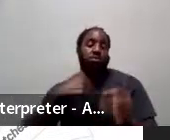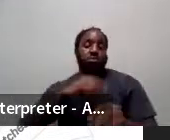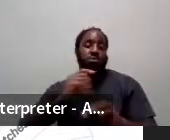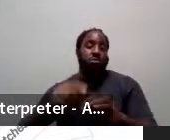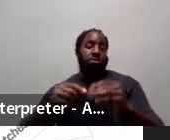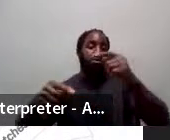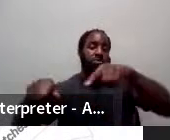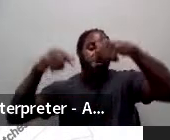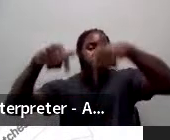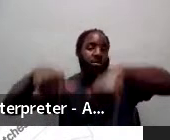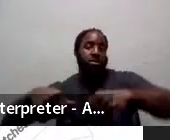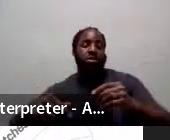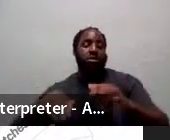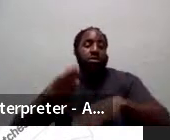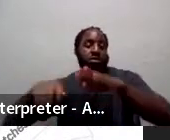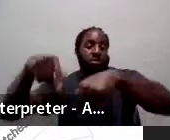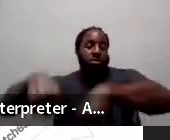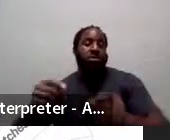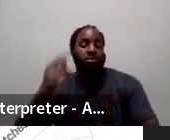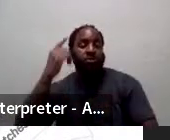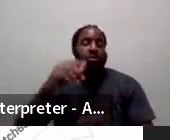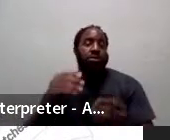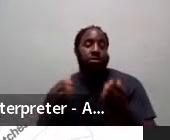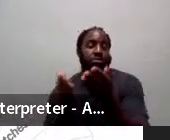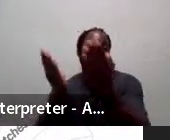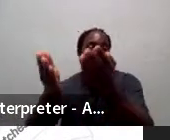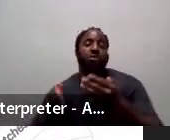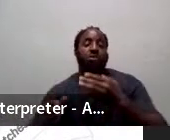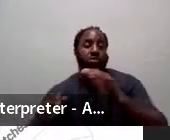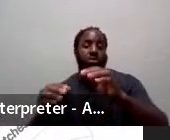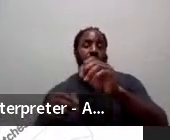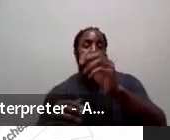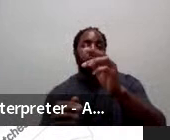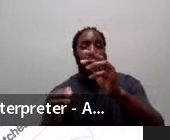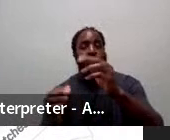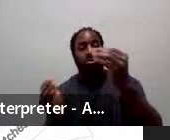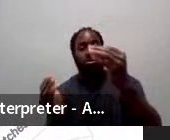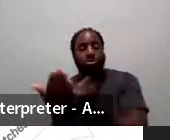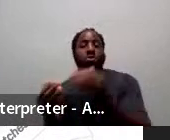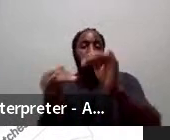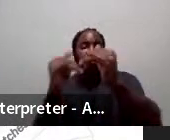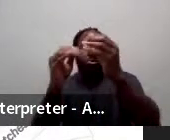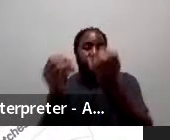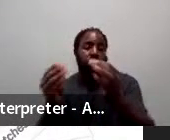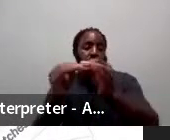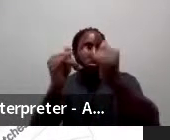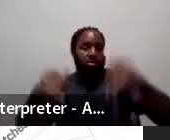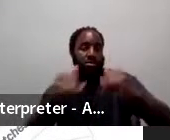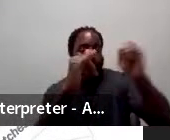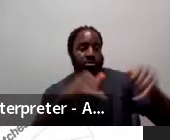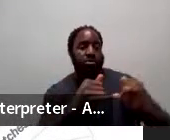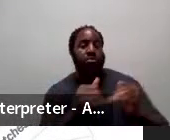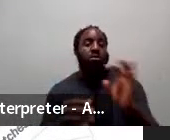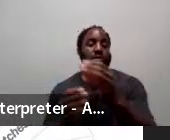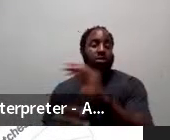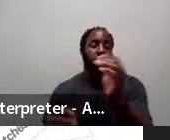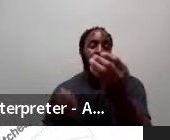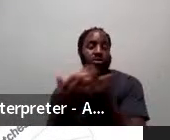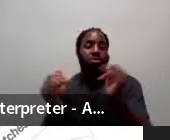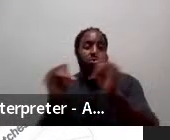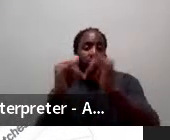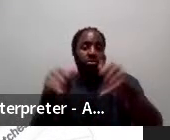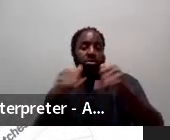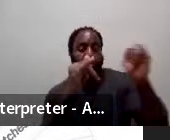proposed zoning from the station plaza to the surrounding area. And again, the existing zoning allows for light